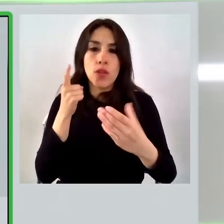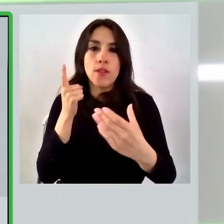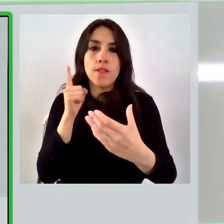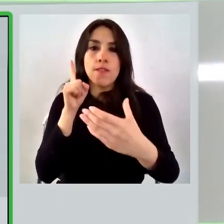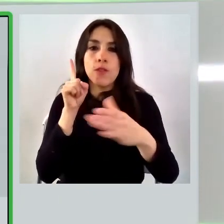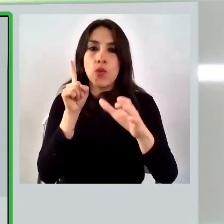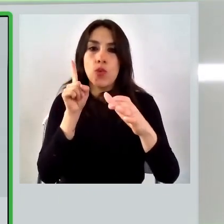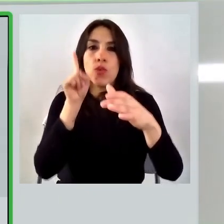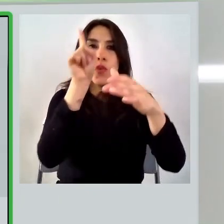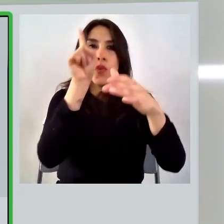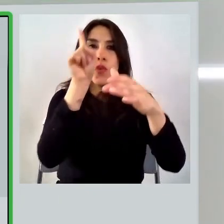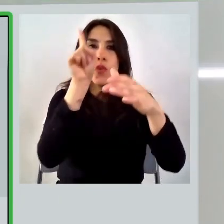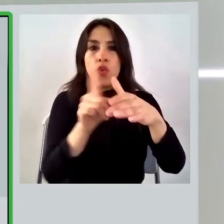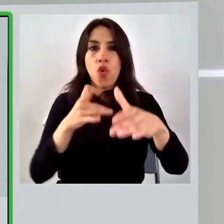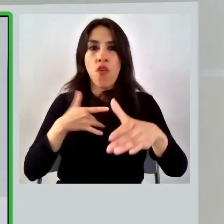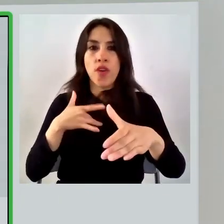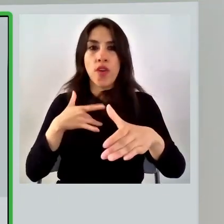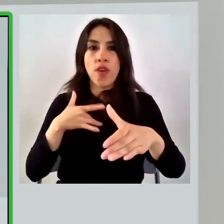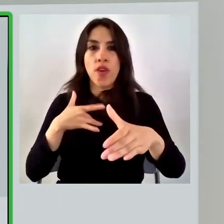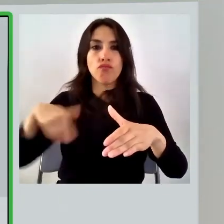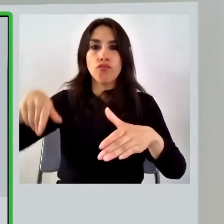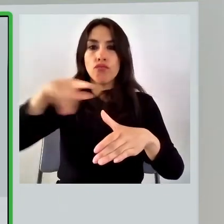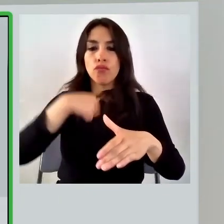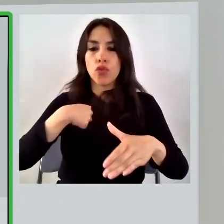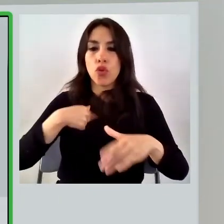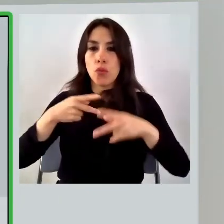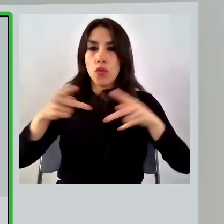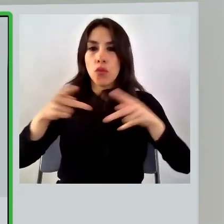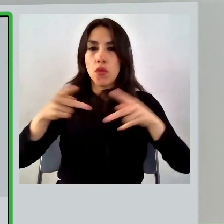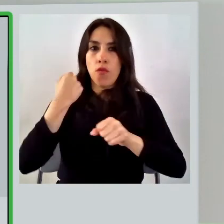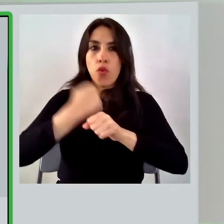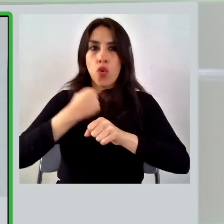eight factors were that bubbled to the top, and that's role models,